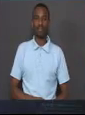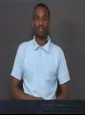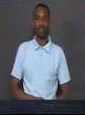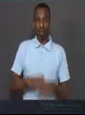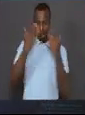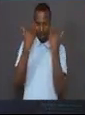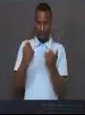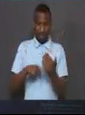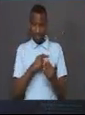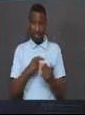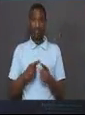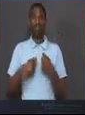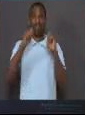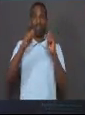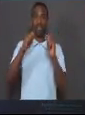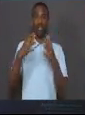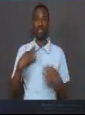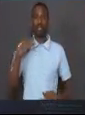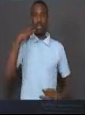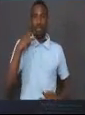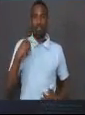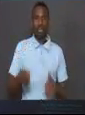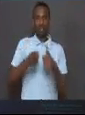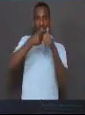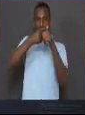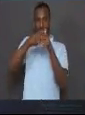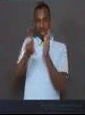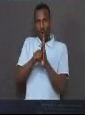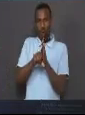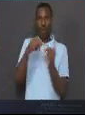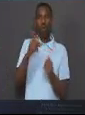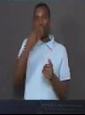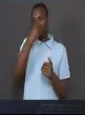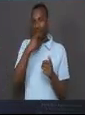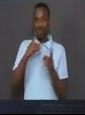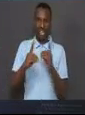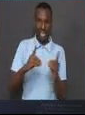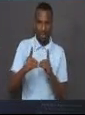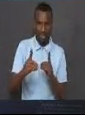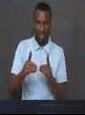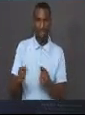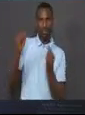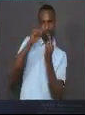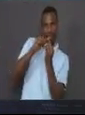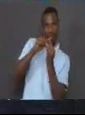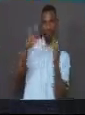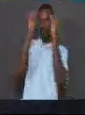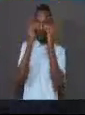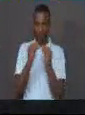Let us try applying the first law of thermodynamics to a